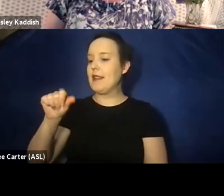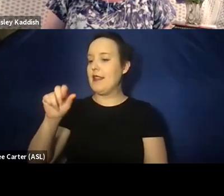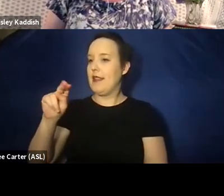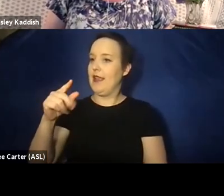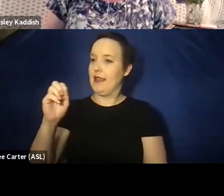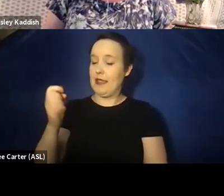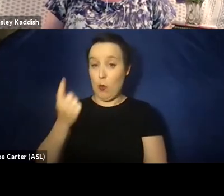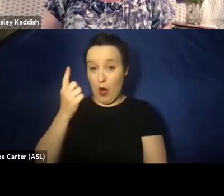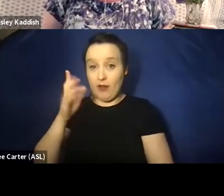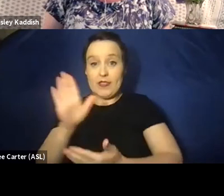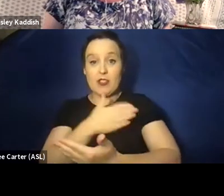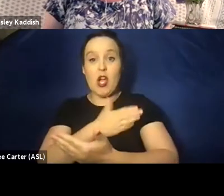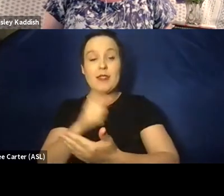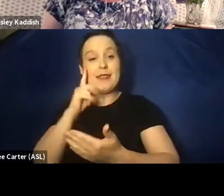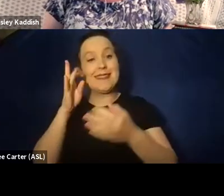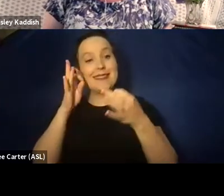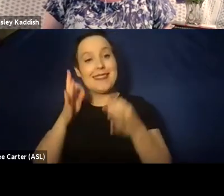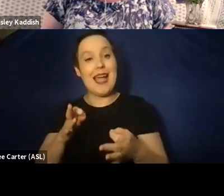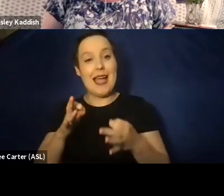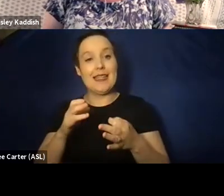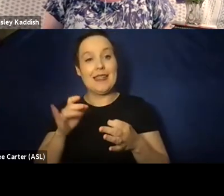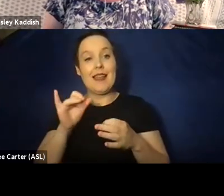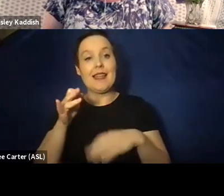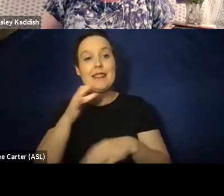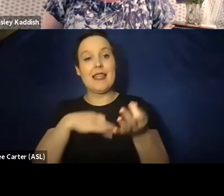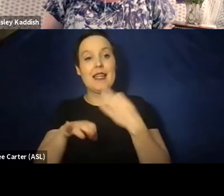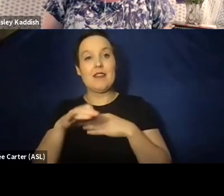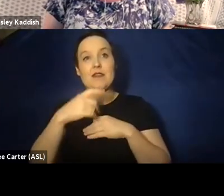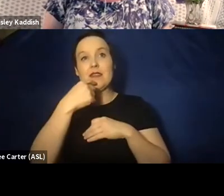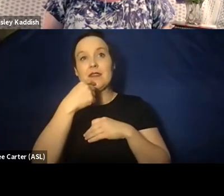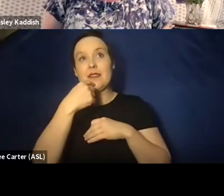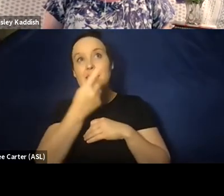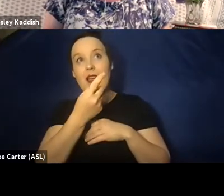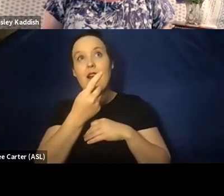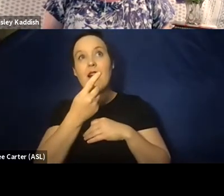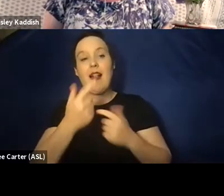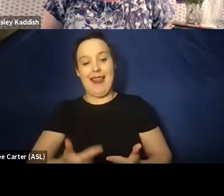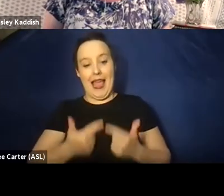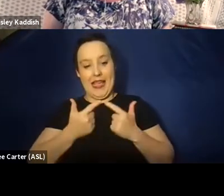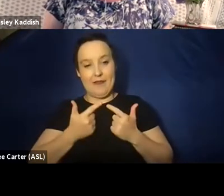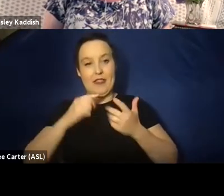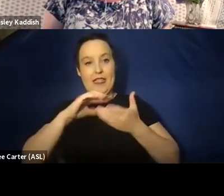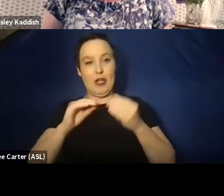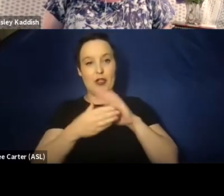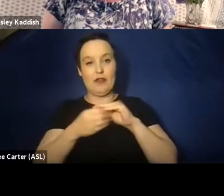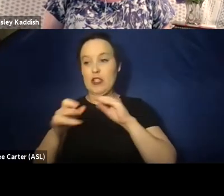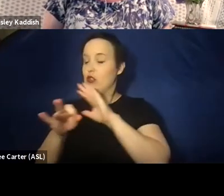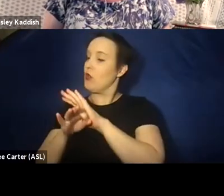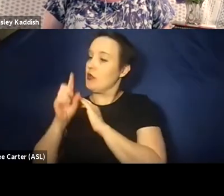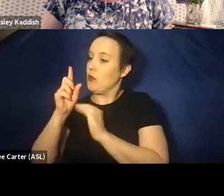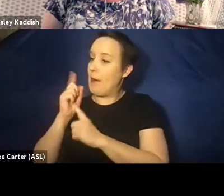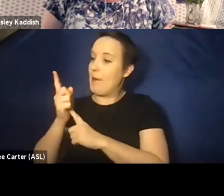of his compositions, rather than to tell the sort of apotheosis narrative of an entire life, he chose one moment in